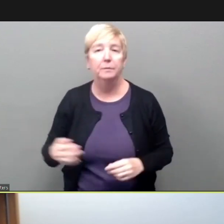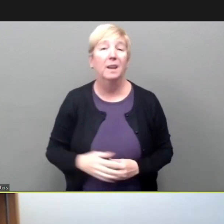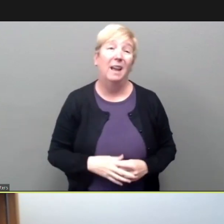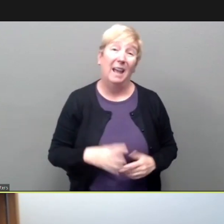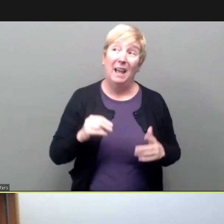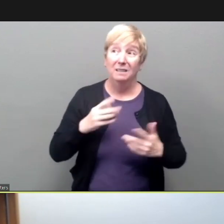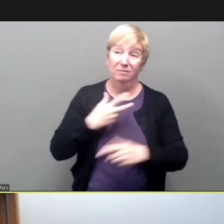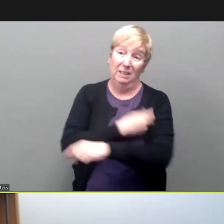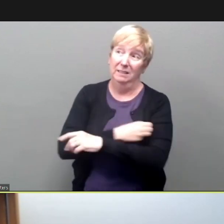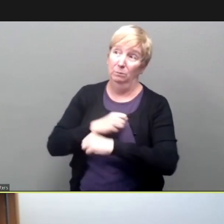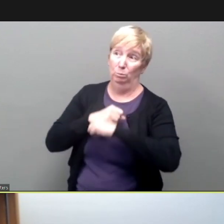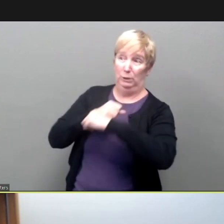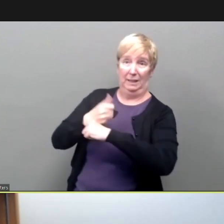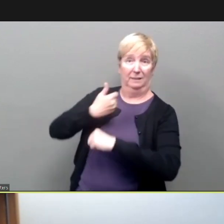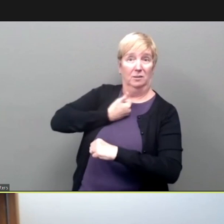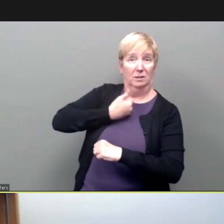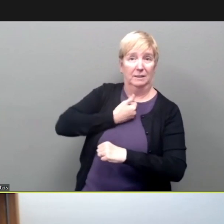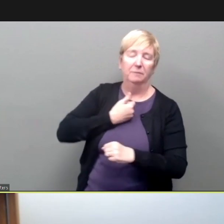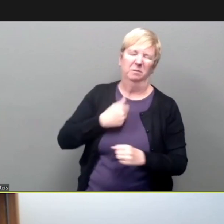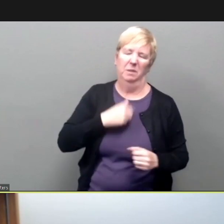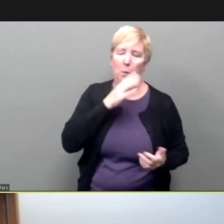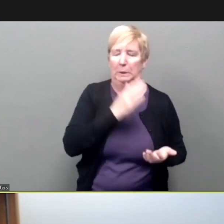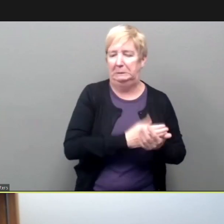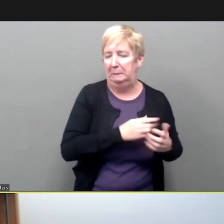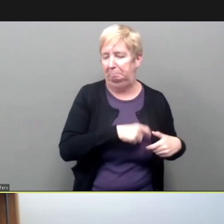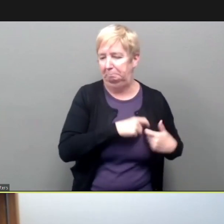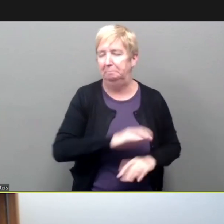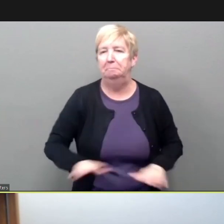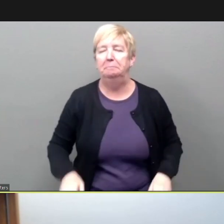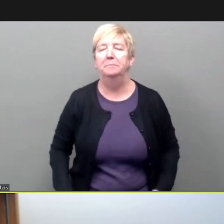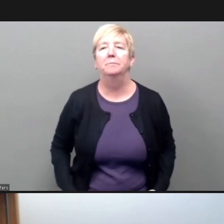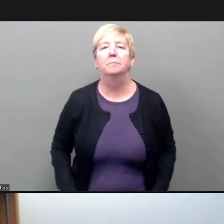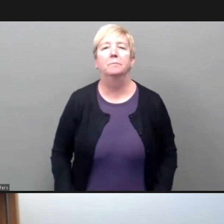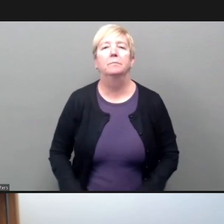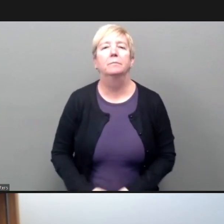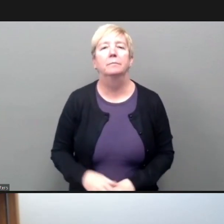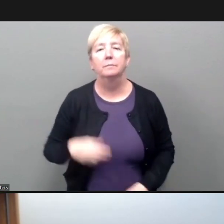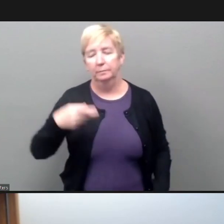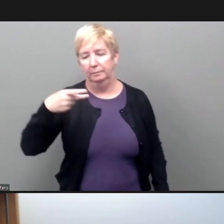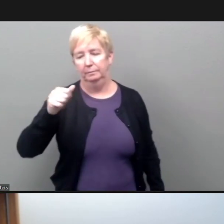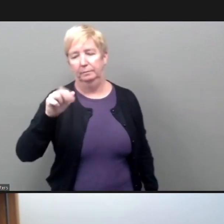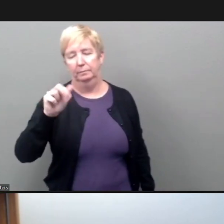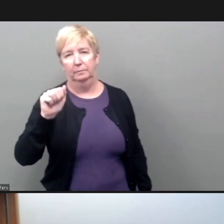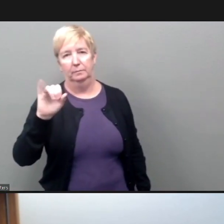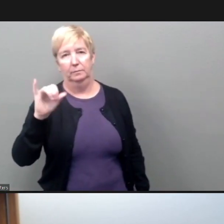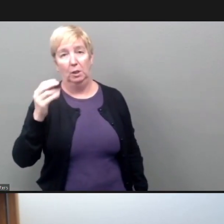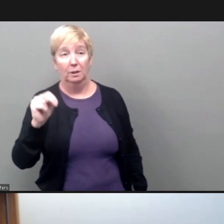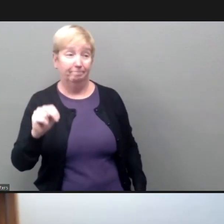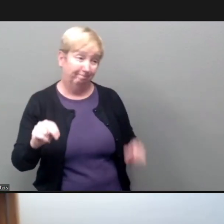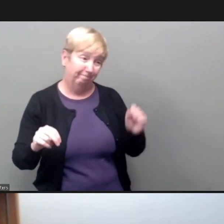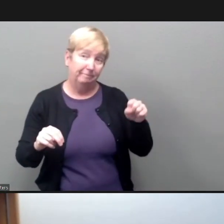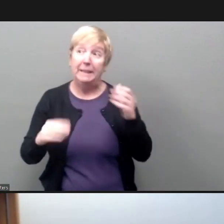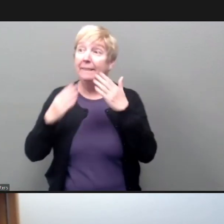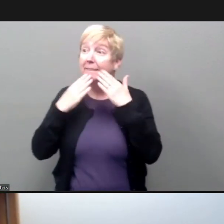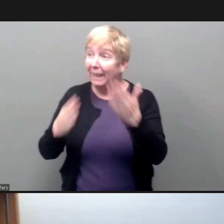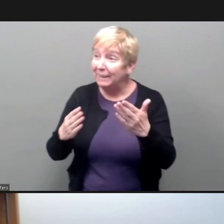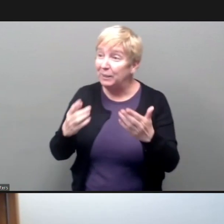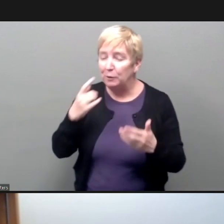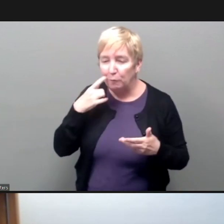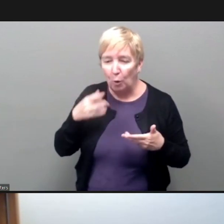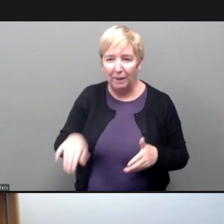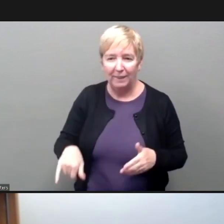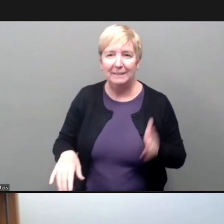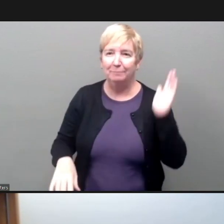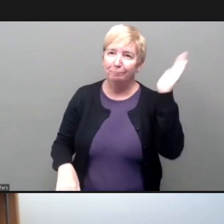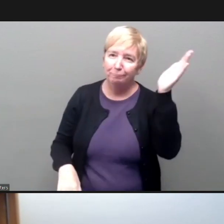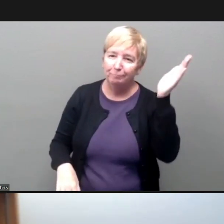safe. So I'll stop there. Yeah. And yeah, once again, thanks again, yes, as always for